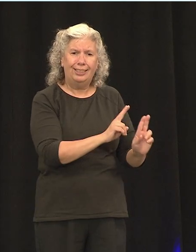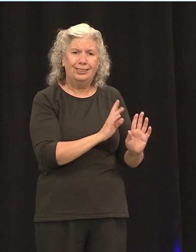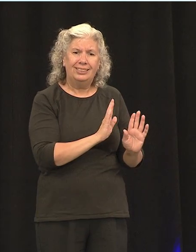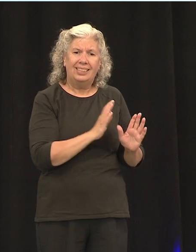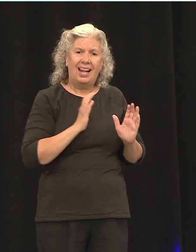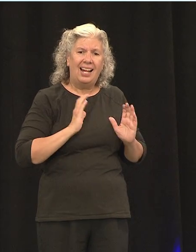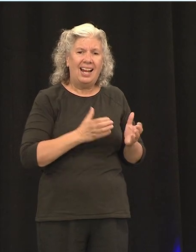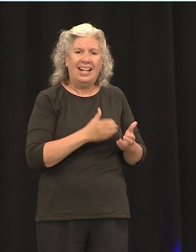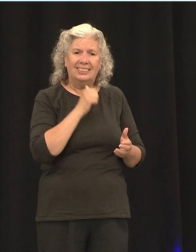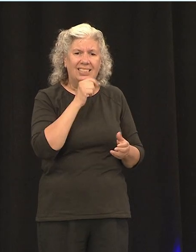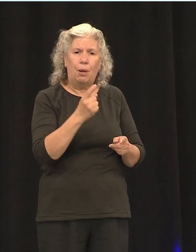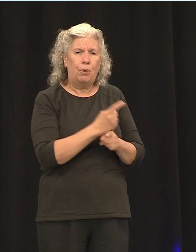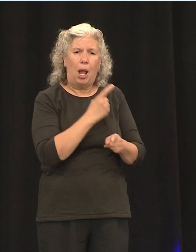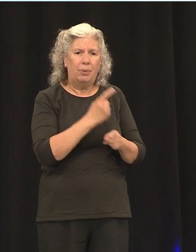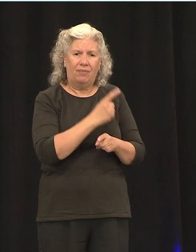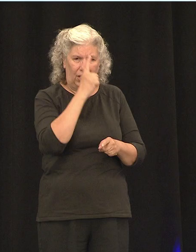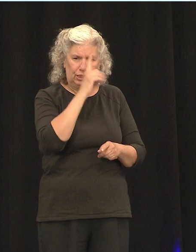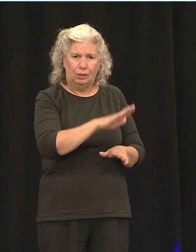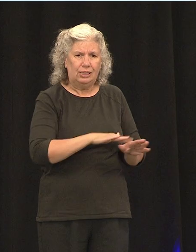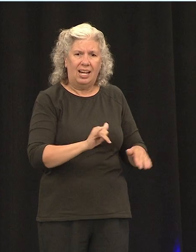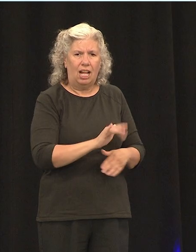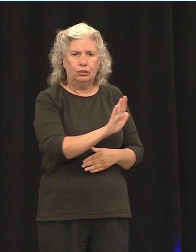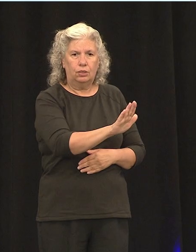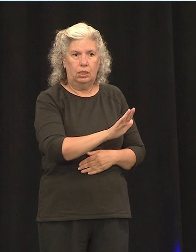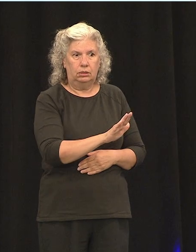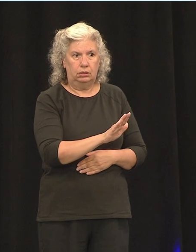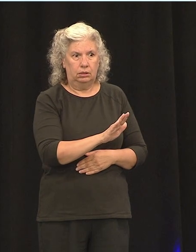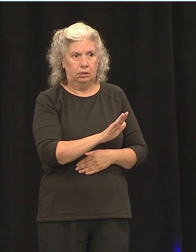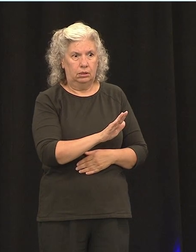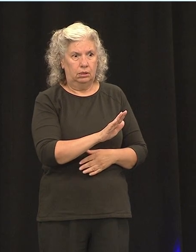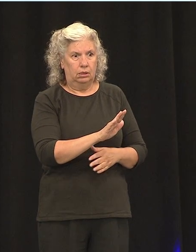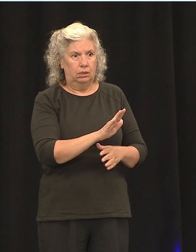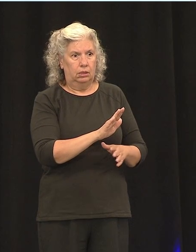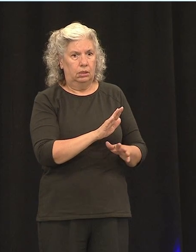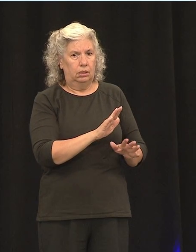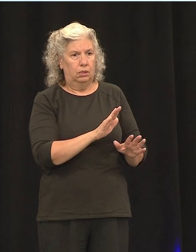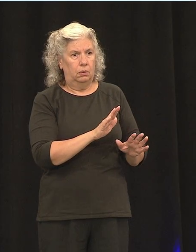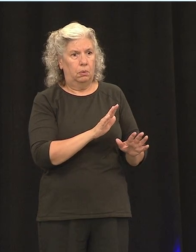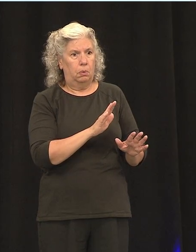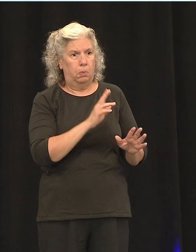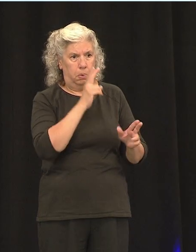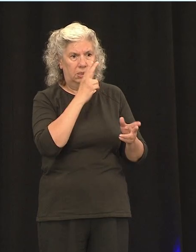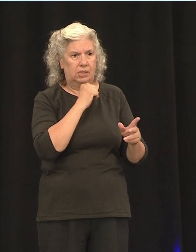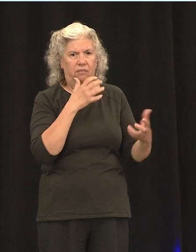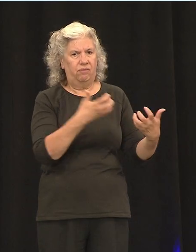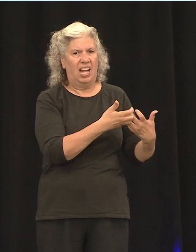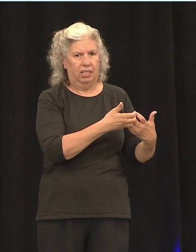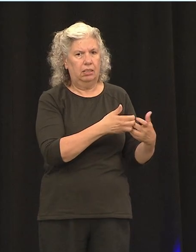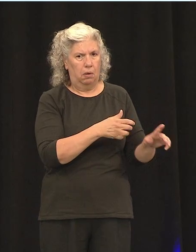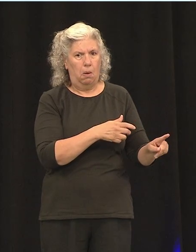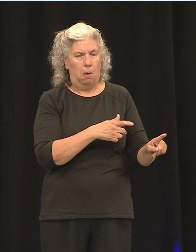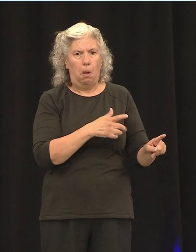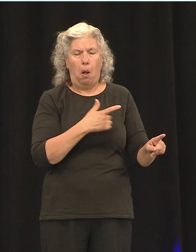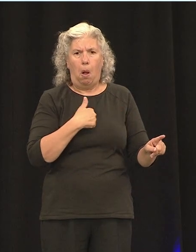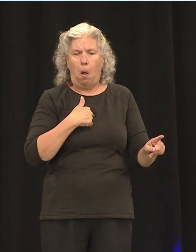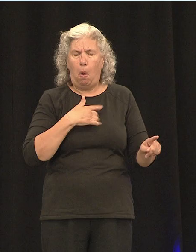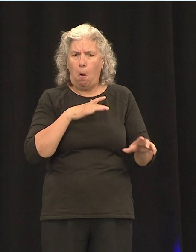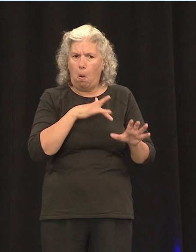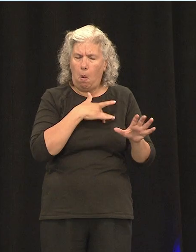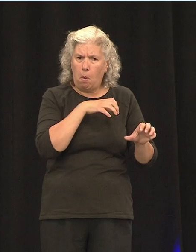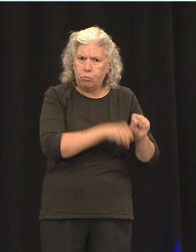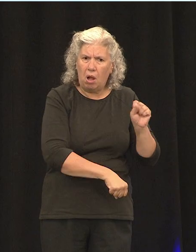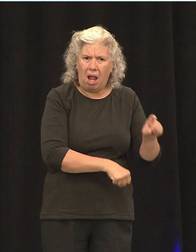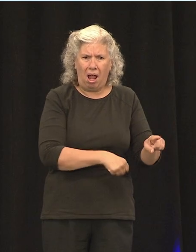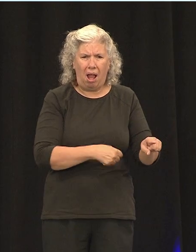it's heartbreaking. But these are stories that happen. And I know that anything's possible. My son's